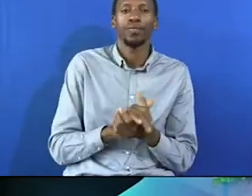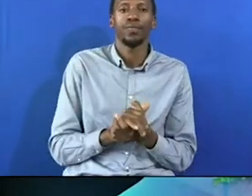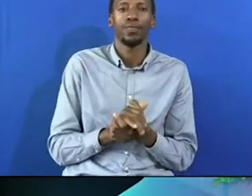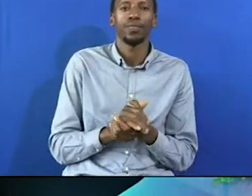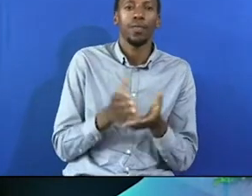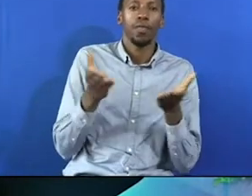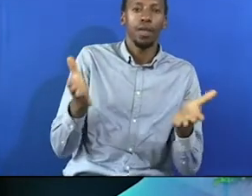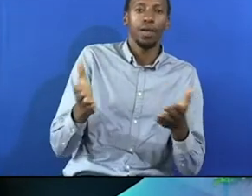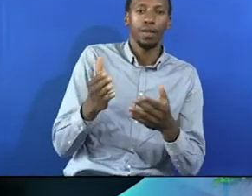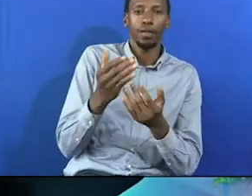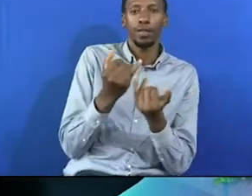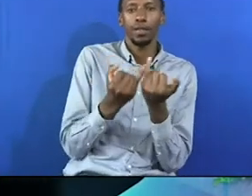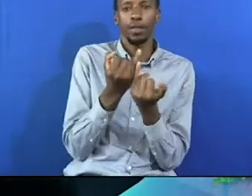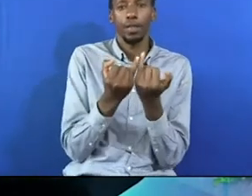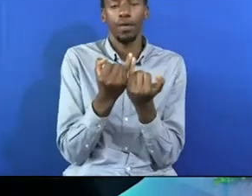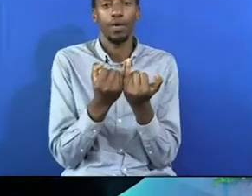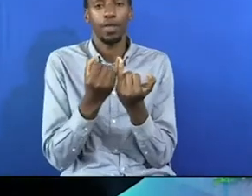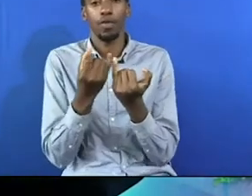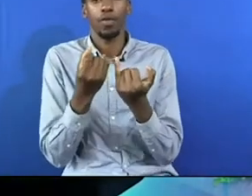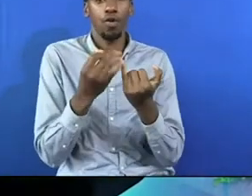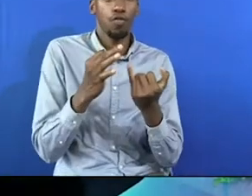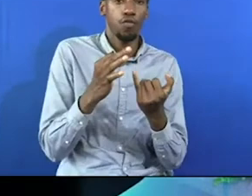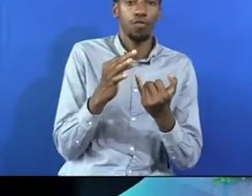this Sabbath of